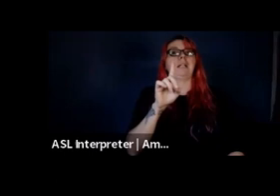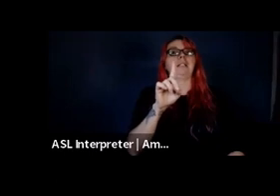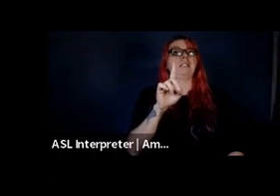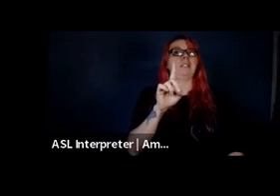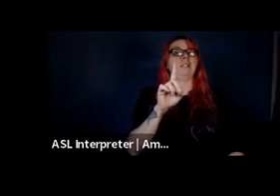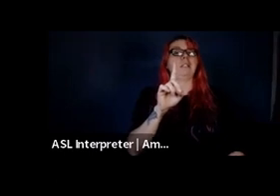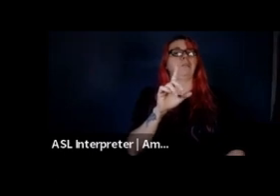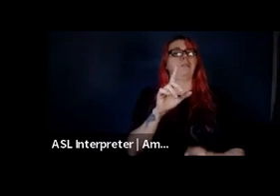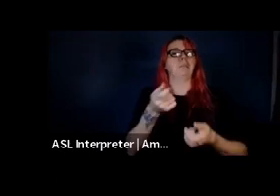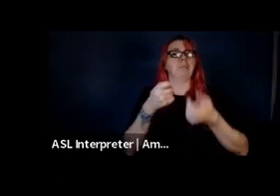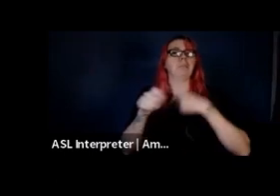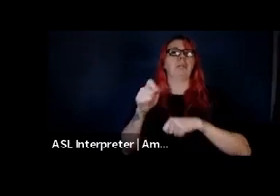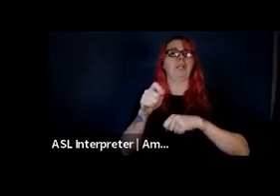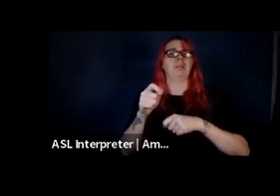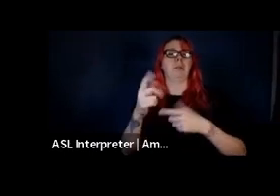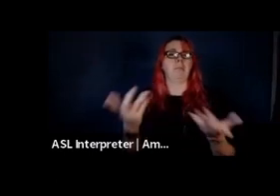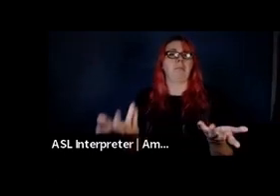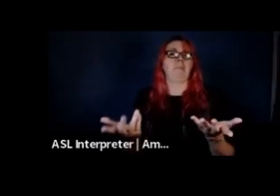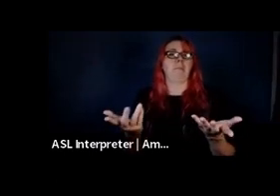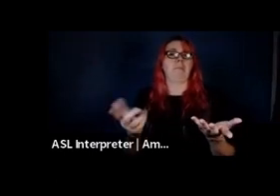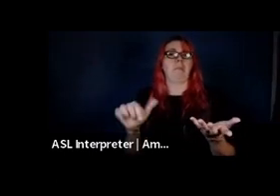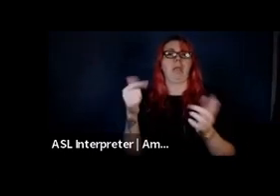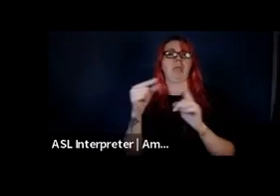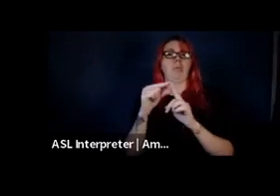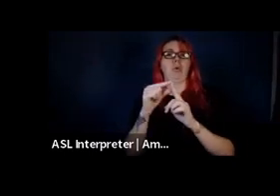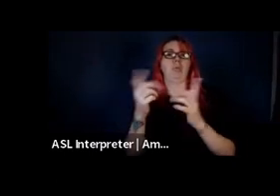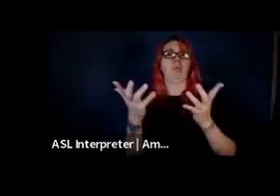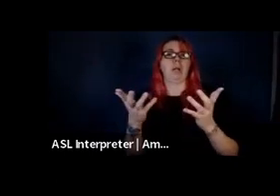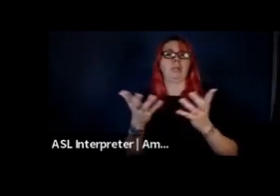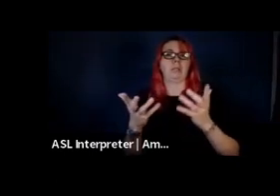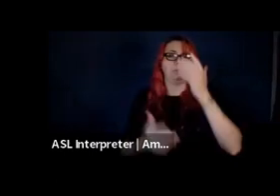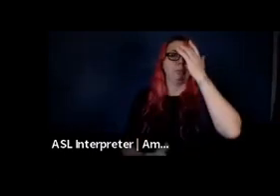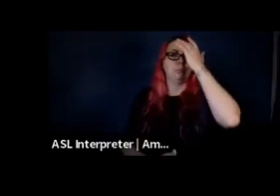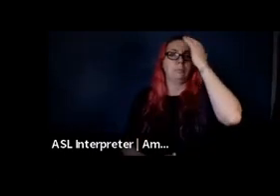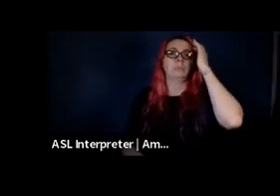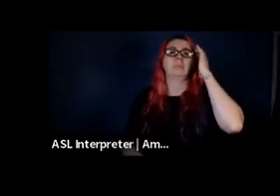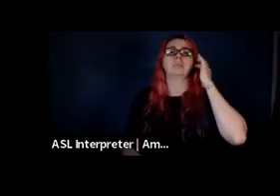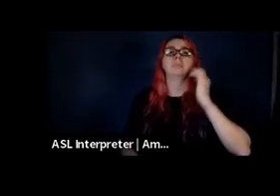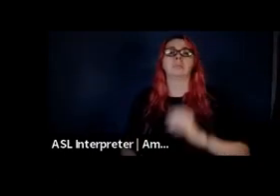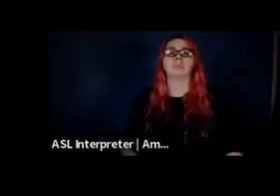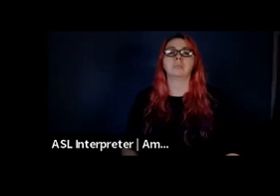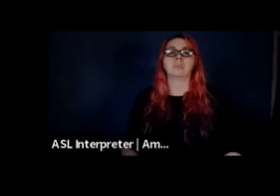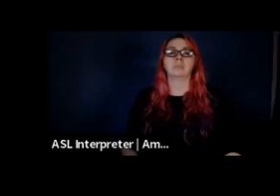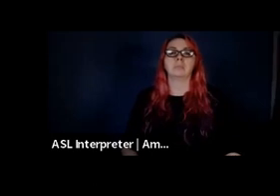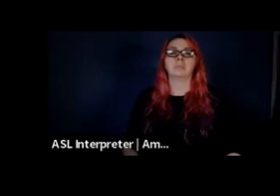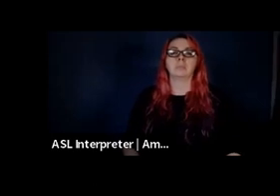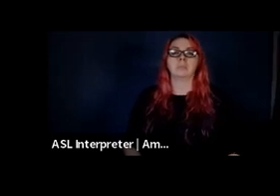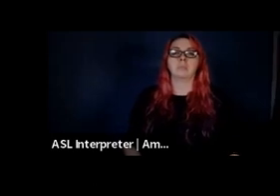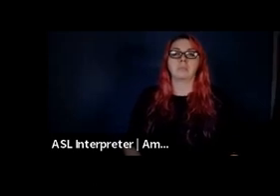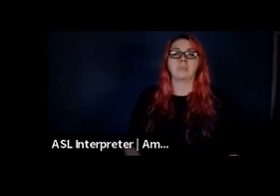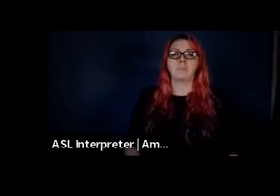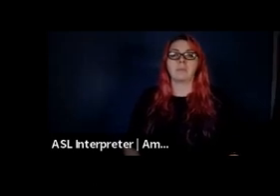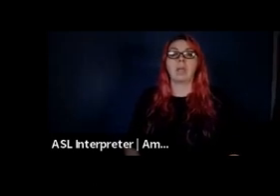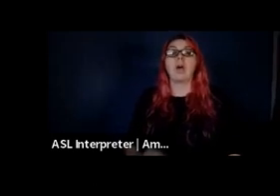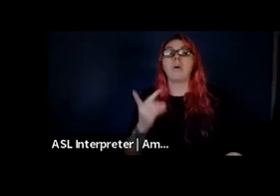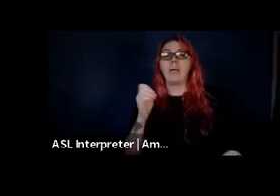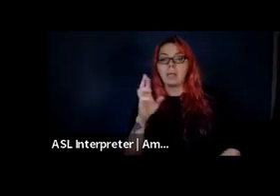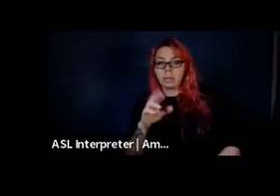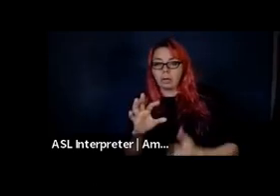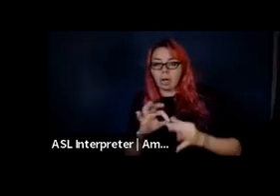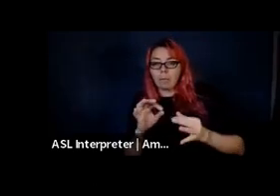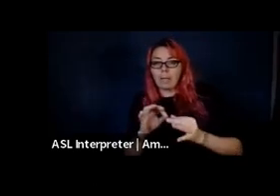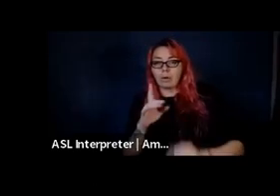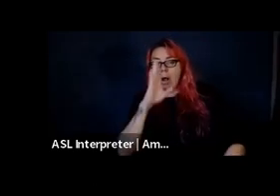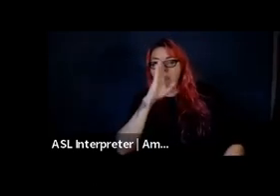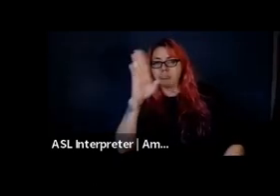Anybody have thoughts? And this is how we learn together. And this is how, as folks said, you consult with other folks and, oh, sorry, Heather. Oh, Heather, you're saying you're